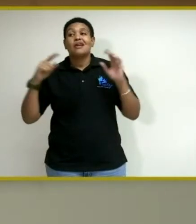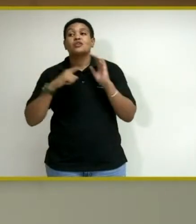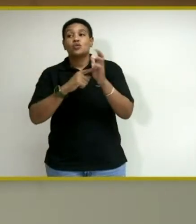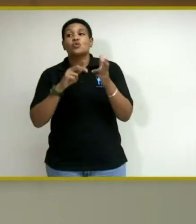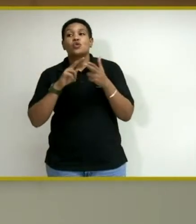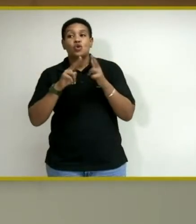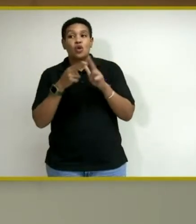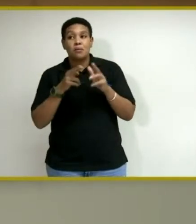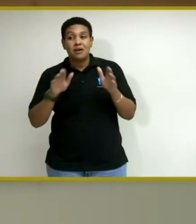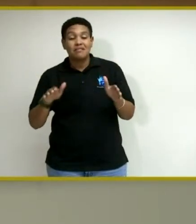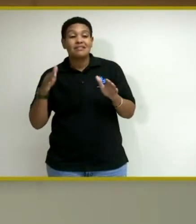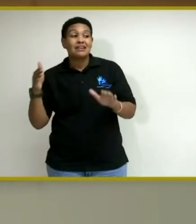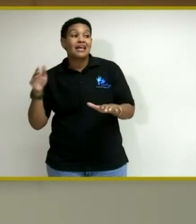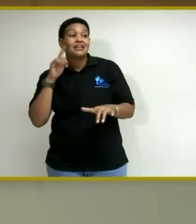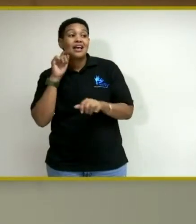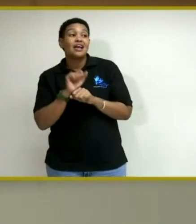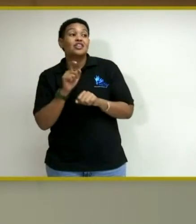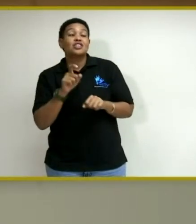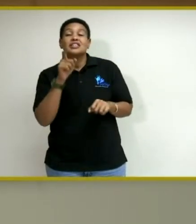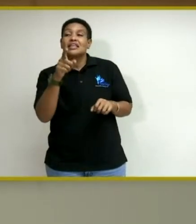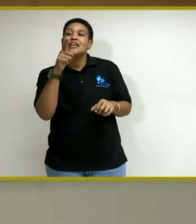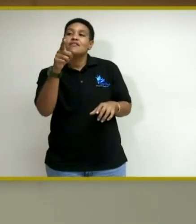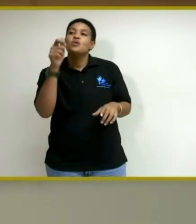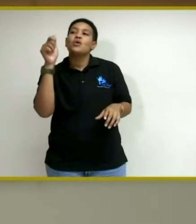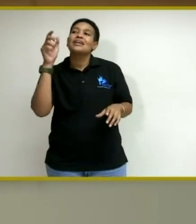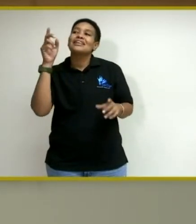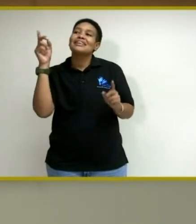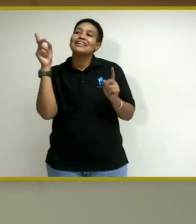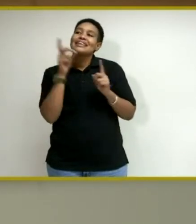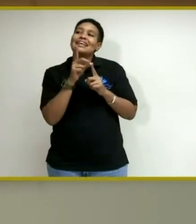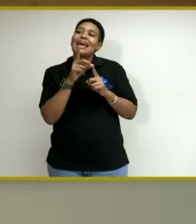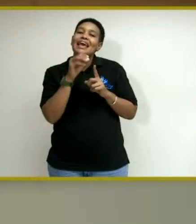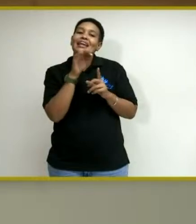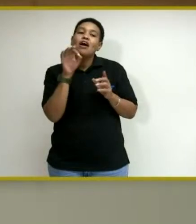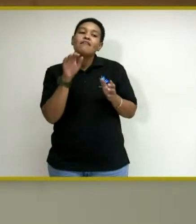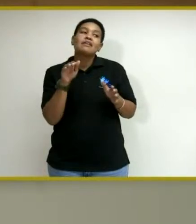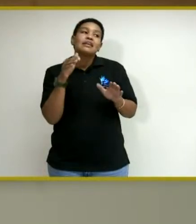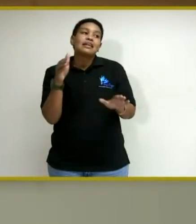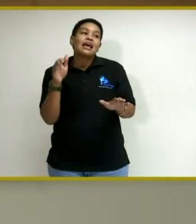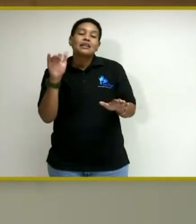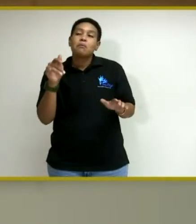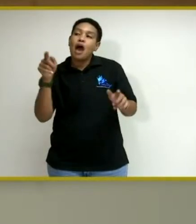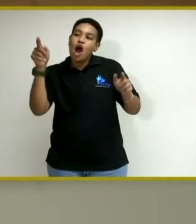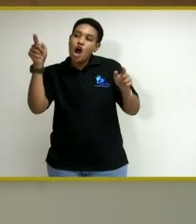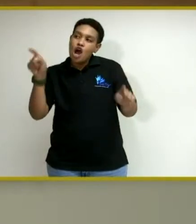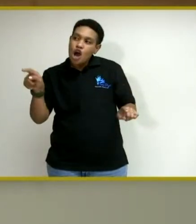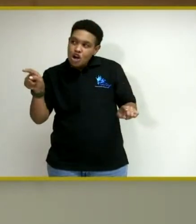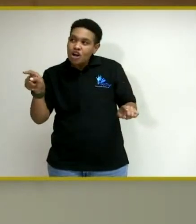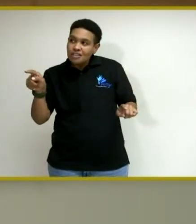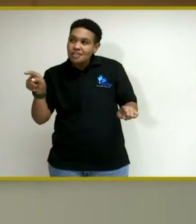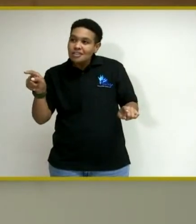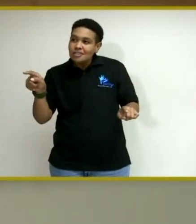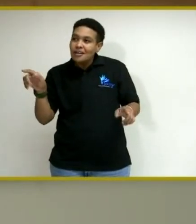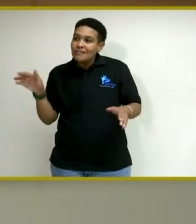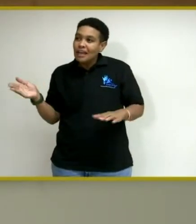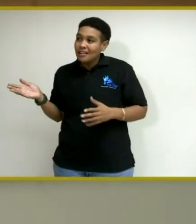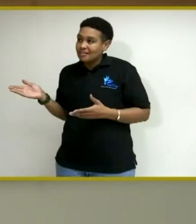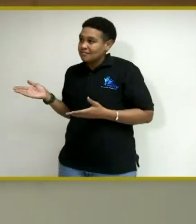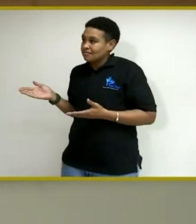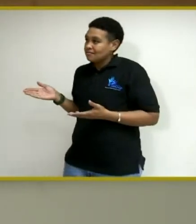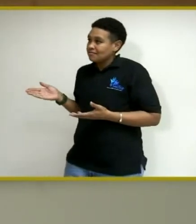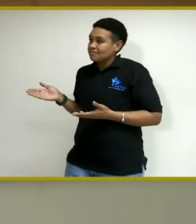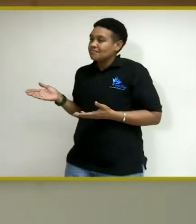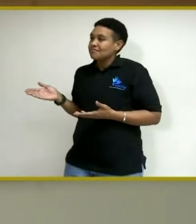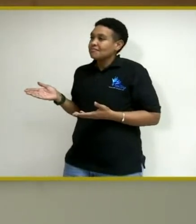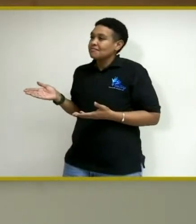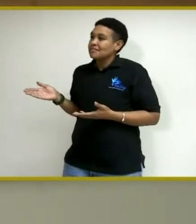that actually gives you the date of the death by occurrence of the death. So you can,